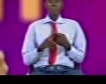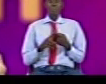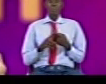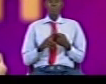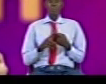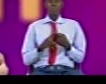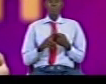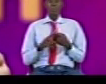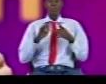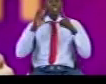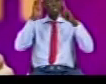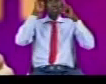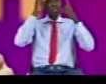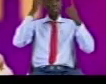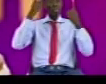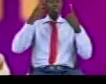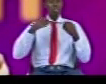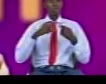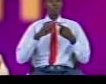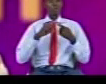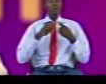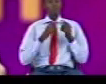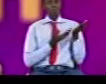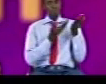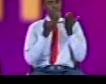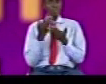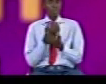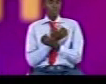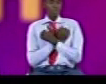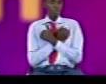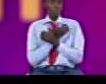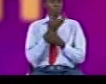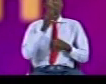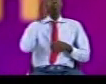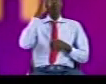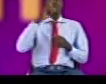He came to convey the love of God to sinful humanity.